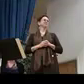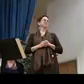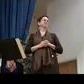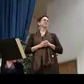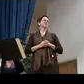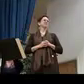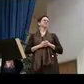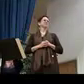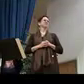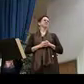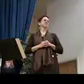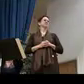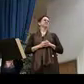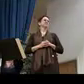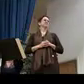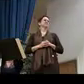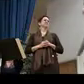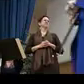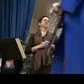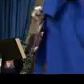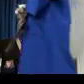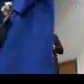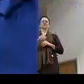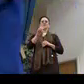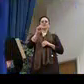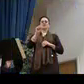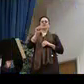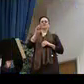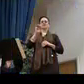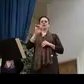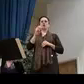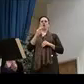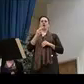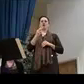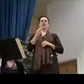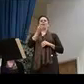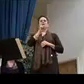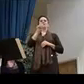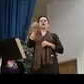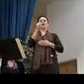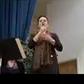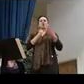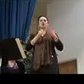Sarah Rebecca Banish Geary, Associate of Arts, General Education.